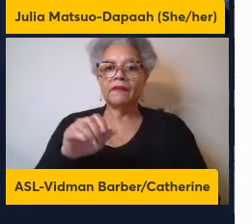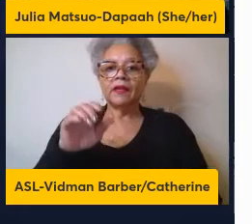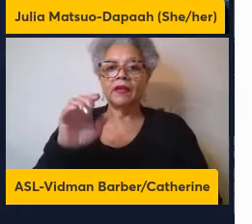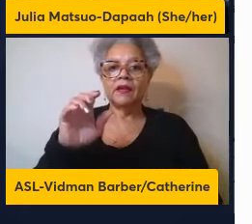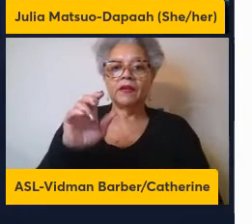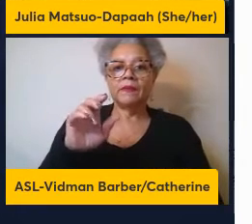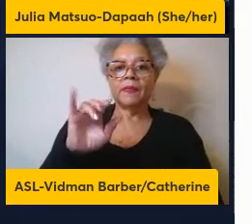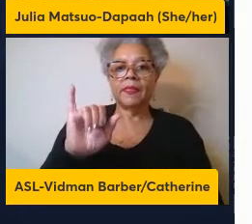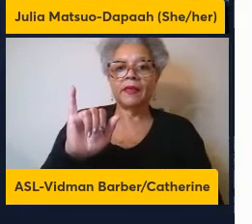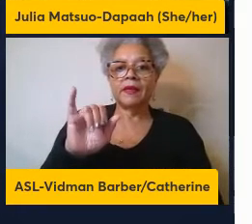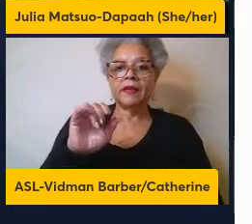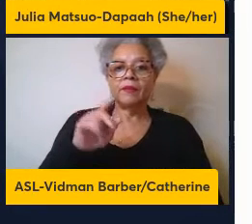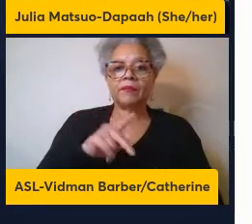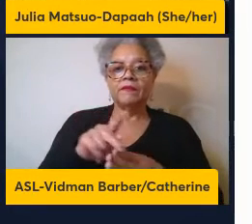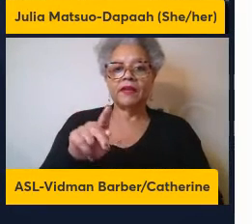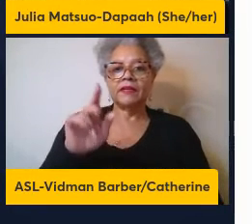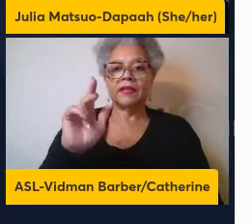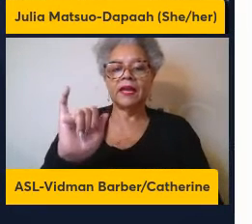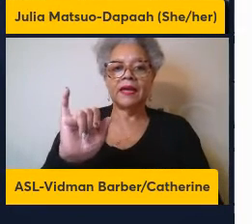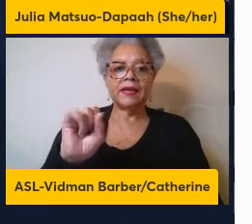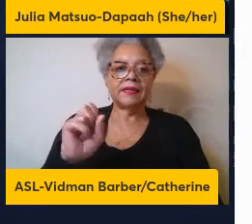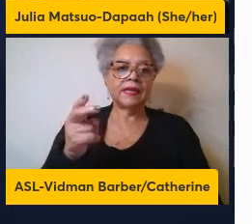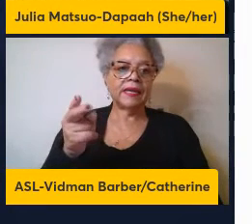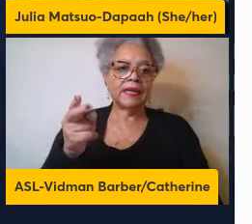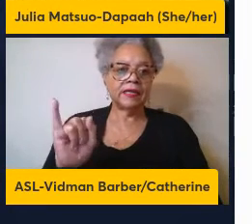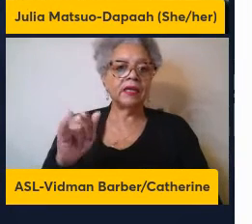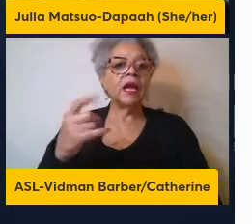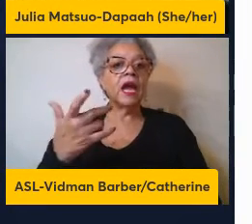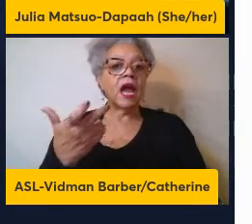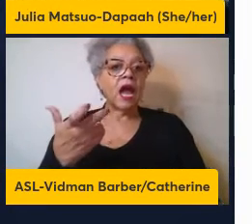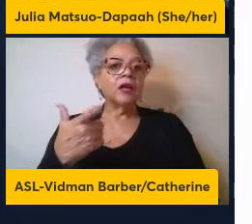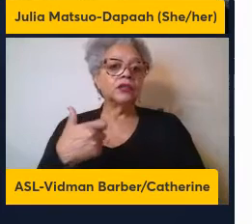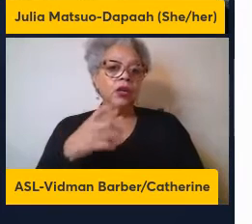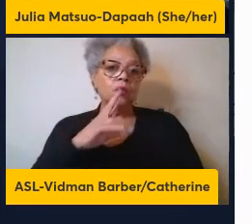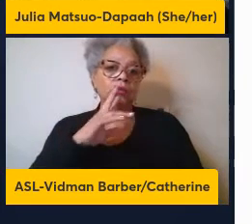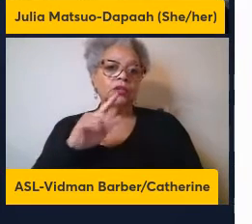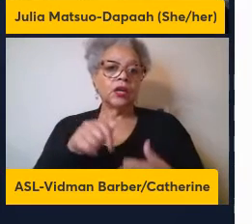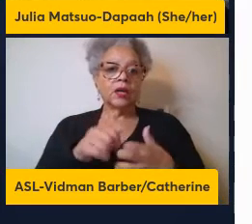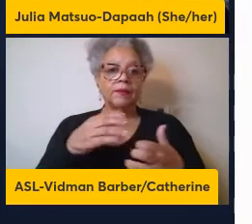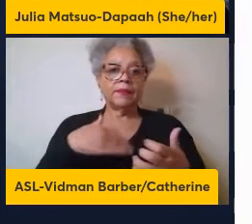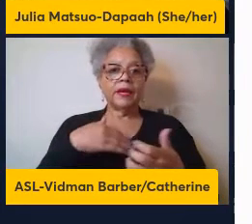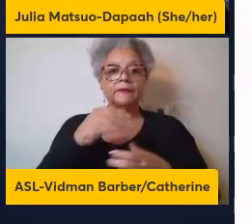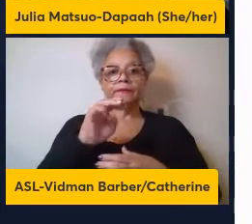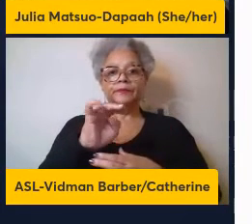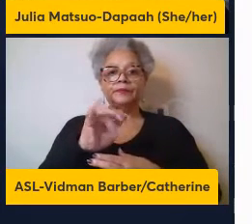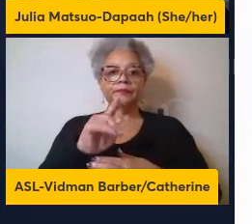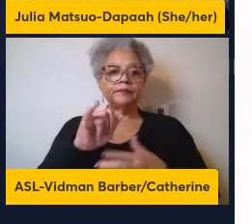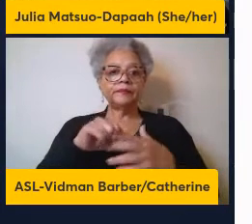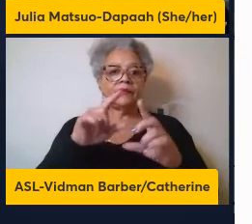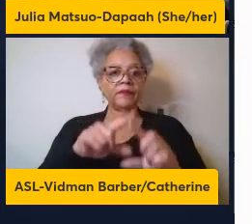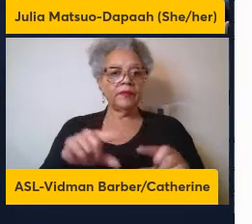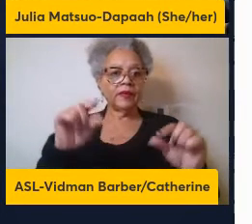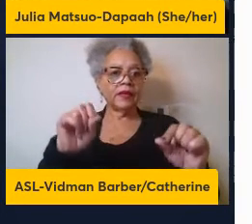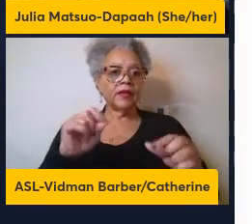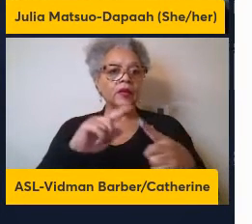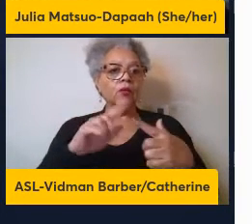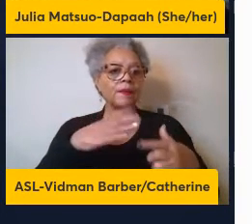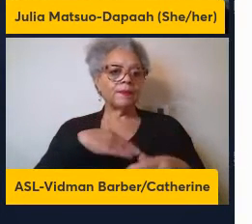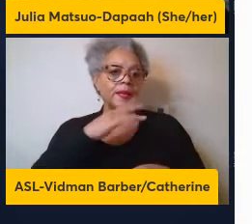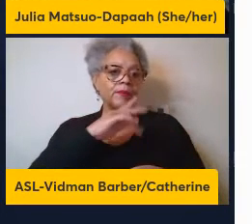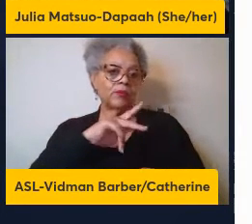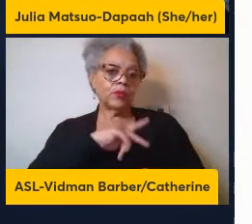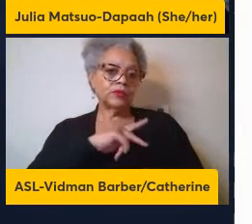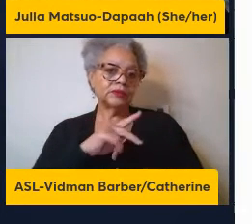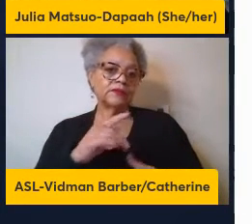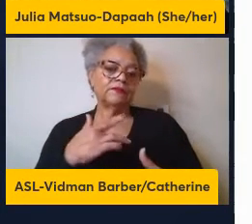And since I have a little more time, I would like to talk about immunology in Japan. What I've noticed is my personal take is